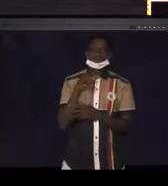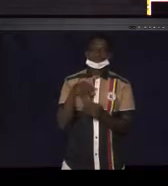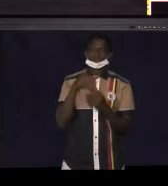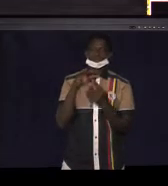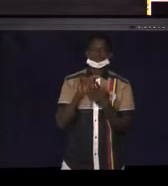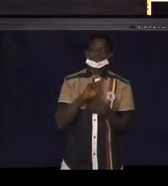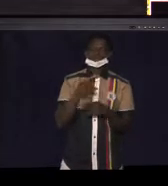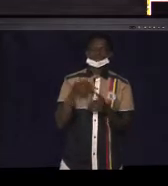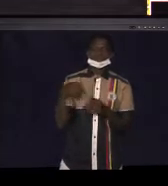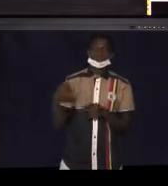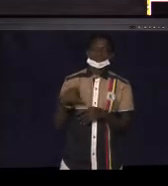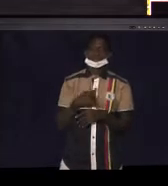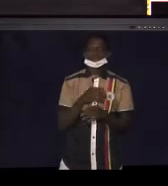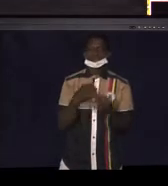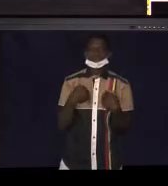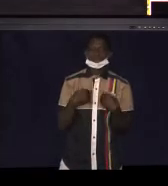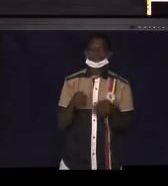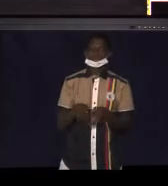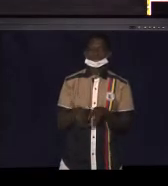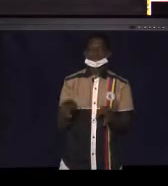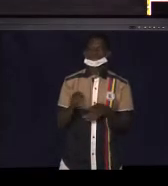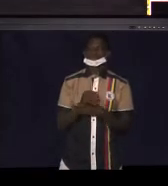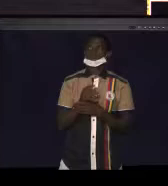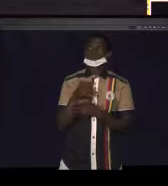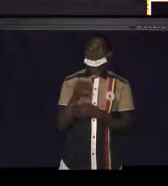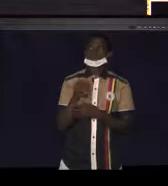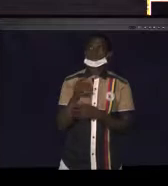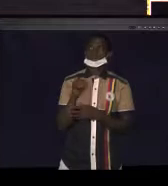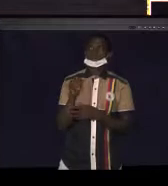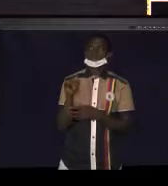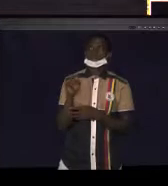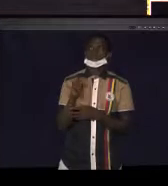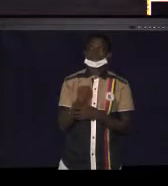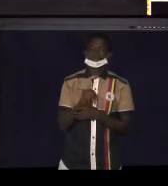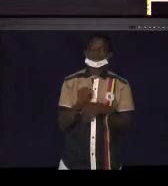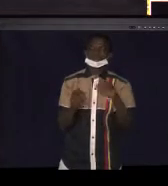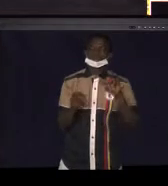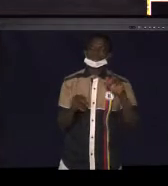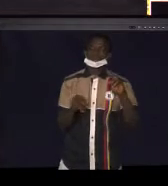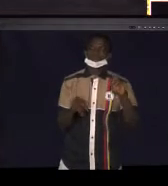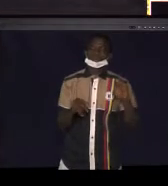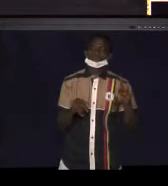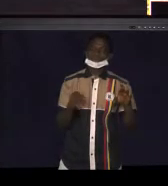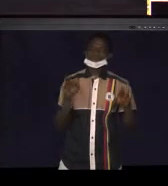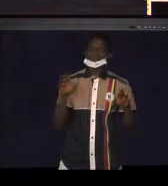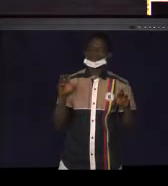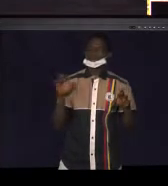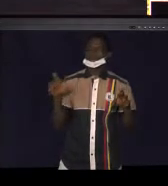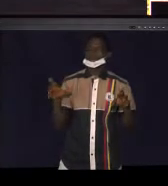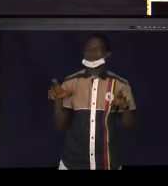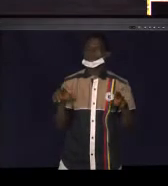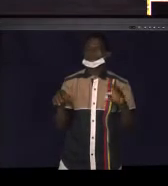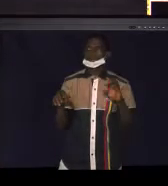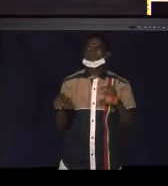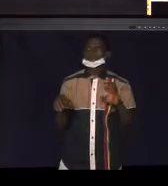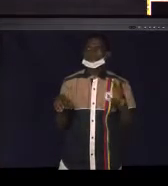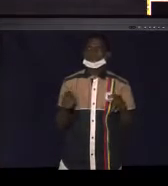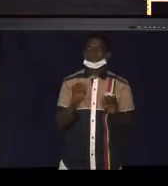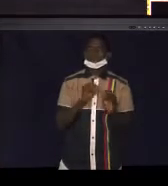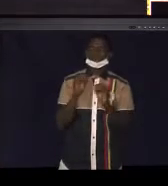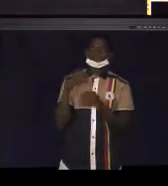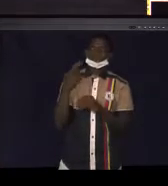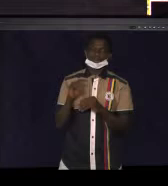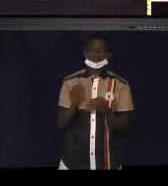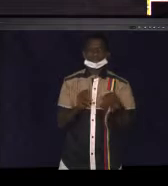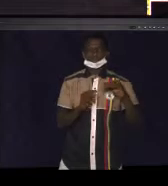they have different graduations, liter, centiliter, or milliliter, then put the headings